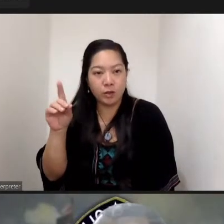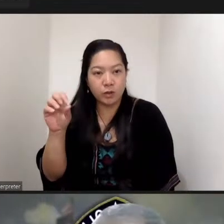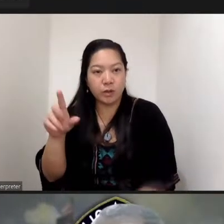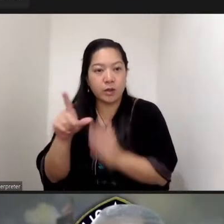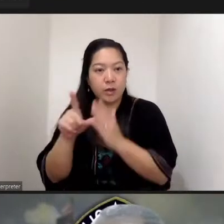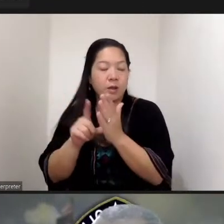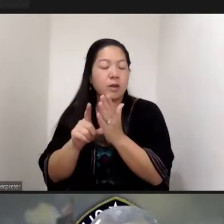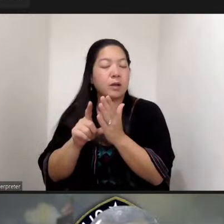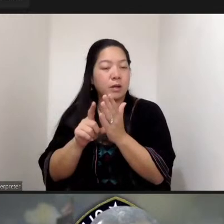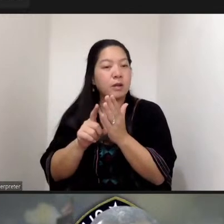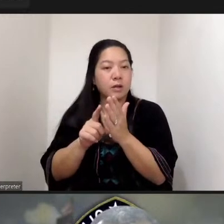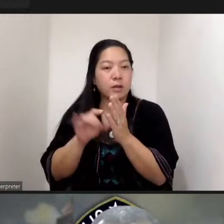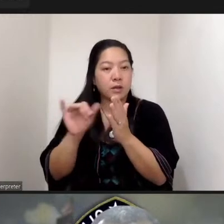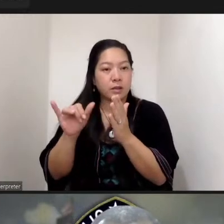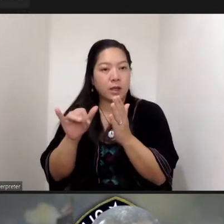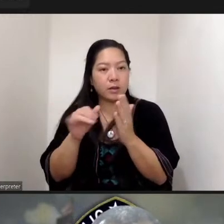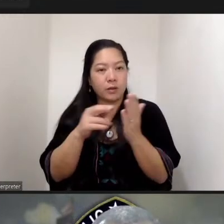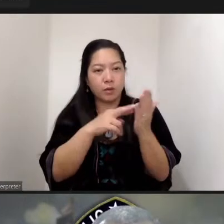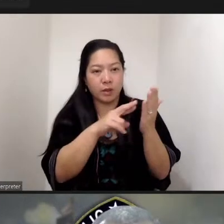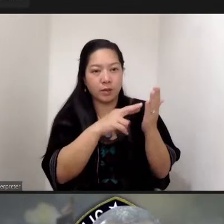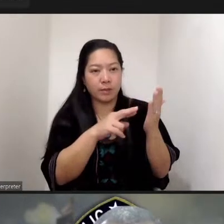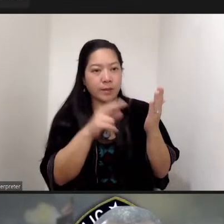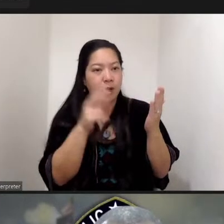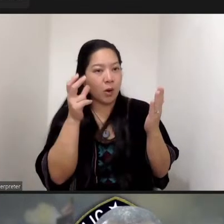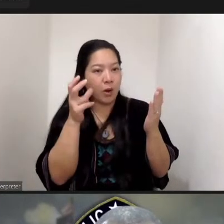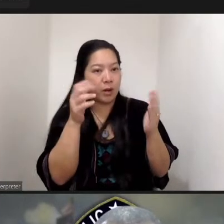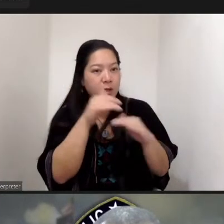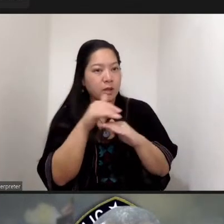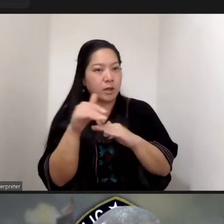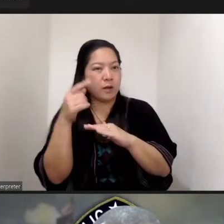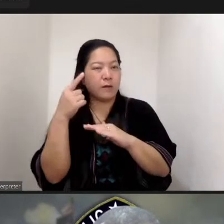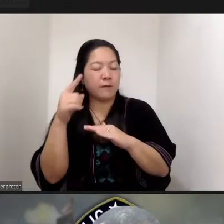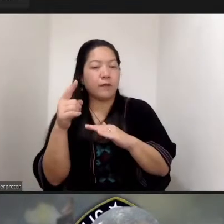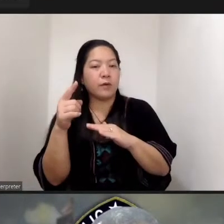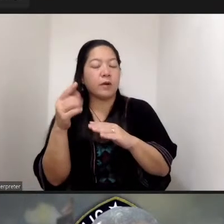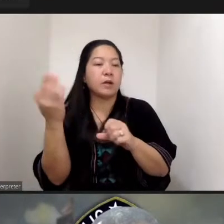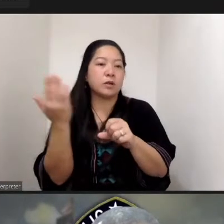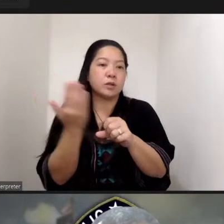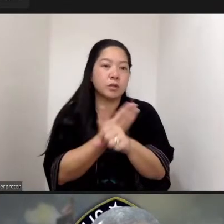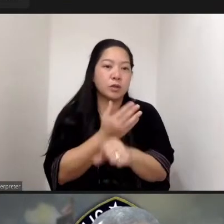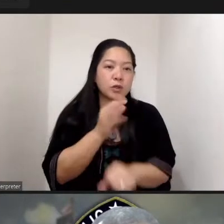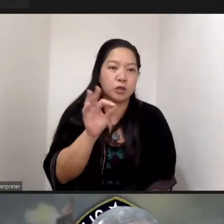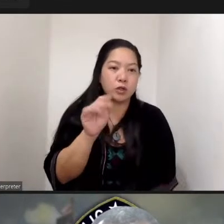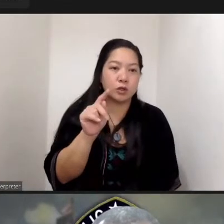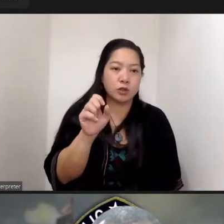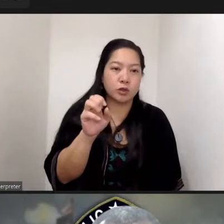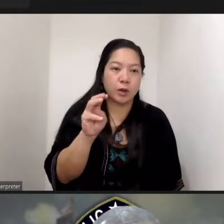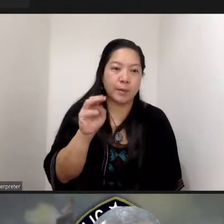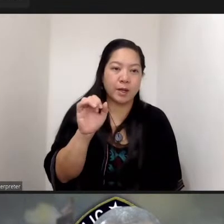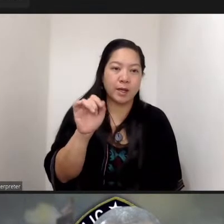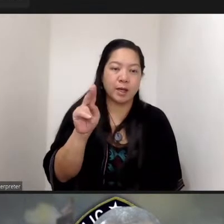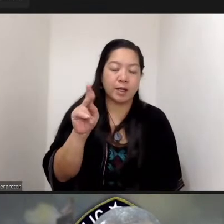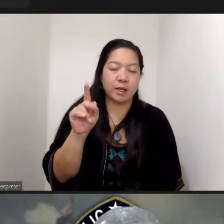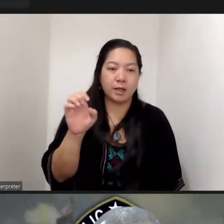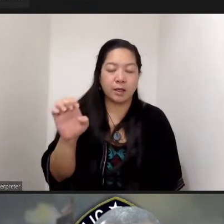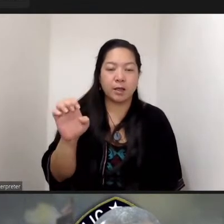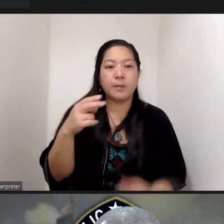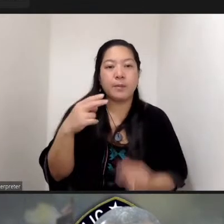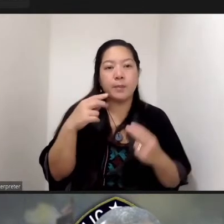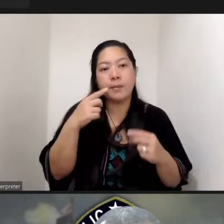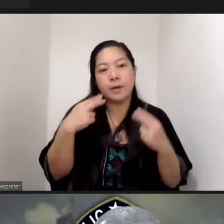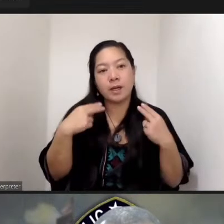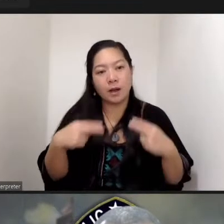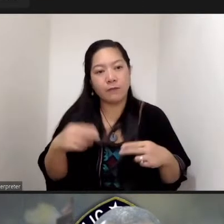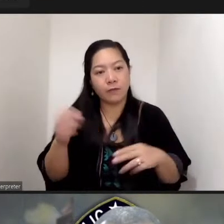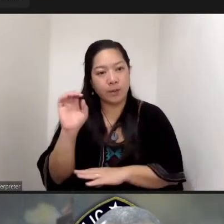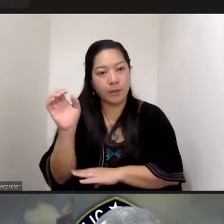resolution that will be heard tonight. And it calls for terminating the public health emergency. And in fact, Speaker